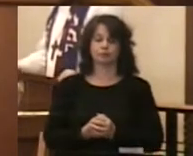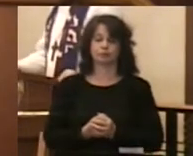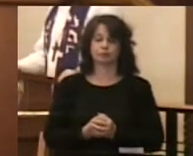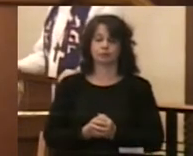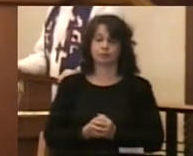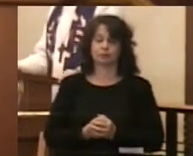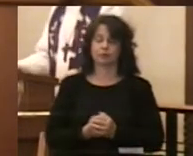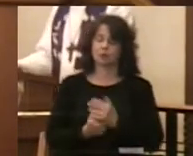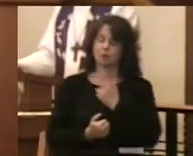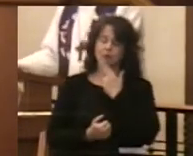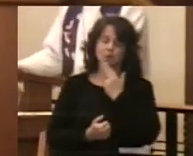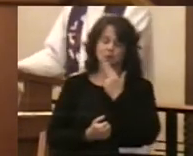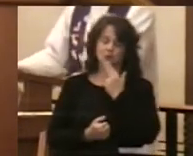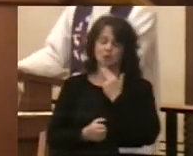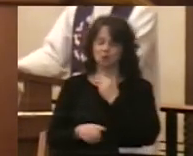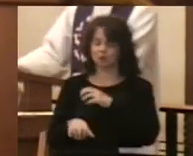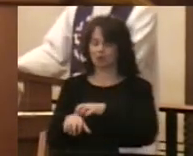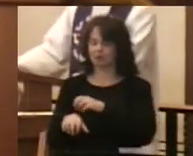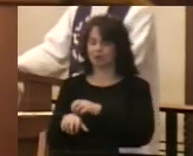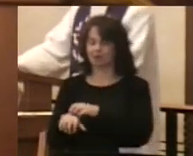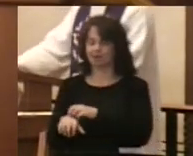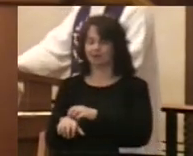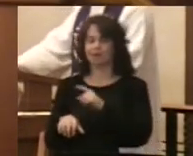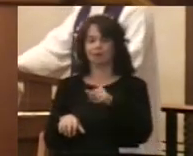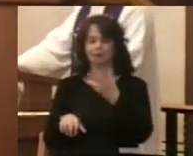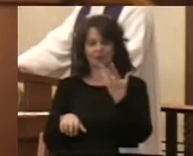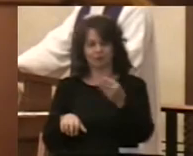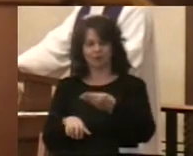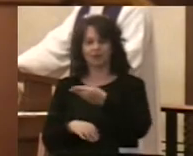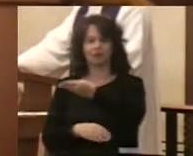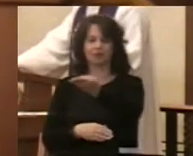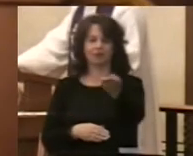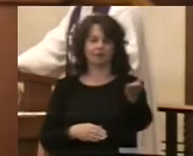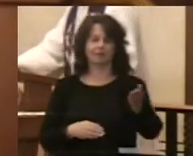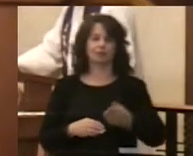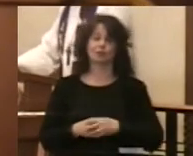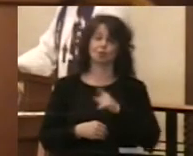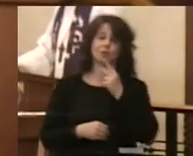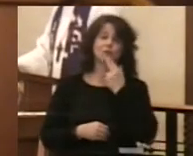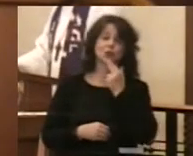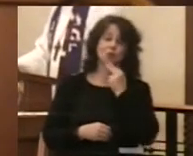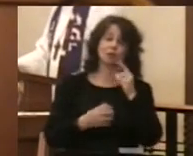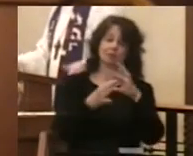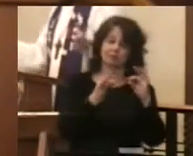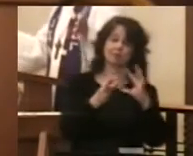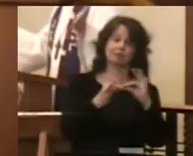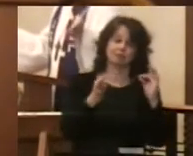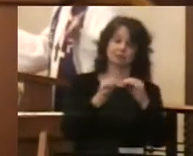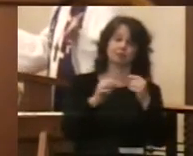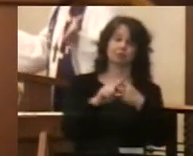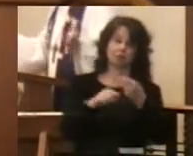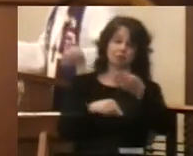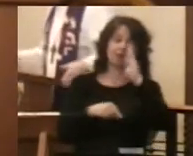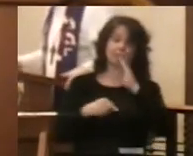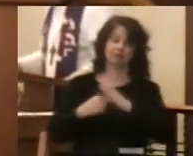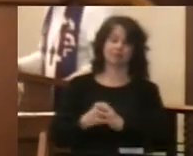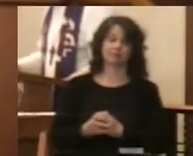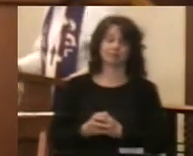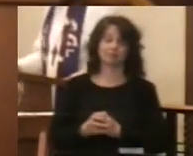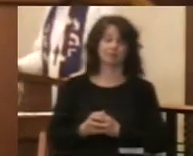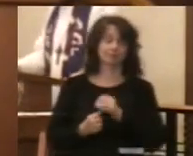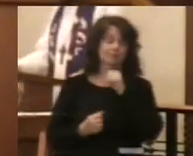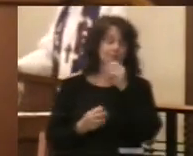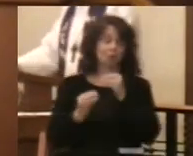What a sweet grape you have been given in this news. And it is sweet. Now, this doesn't mean that you may not